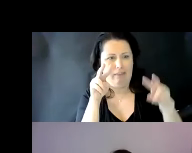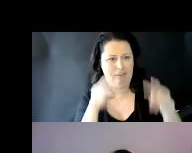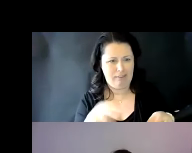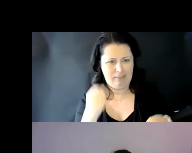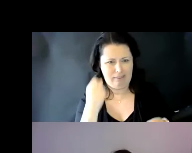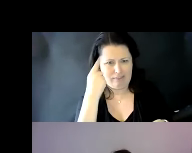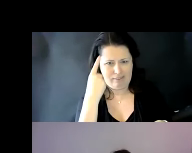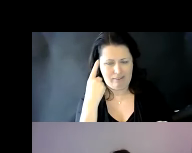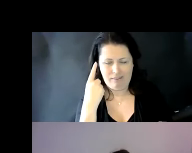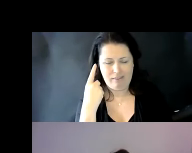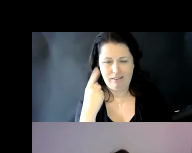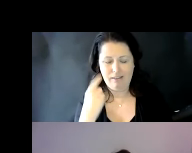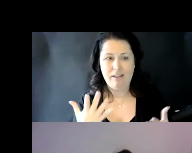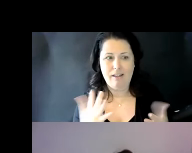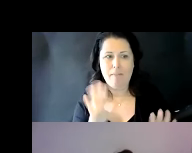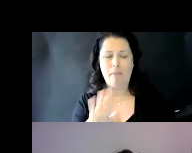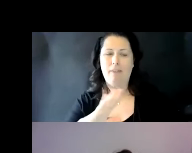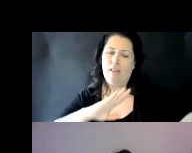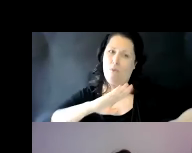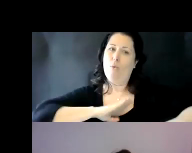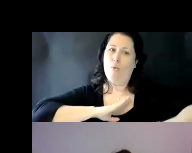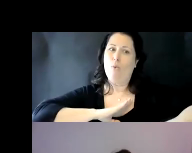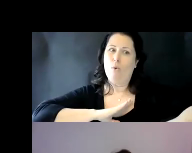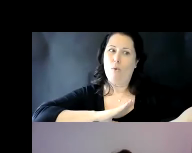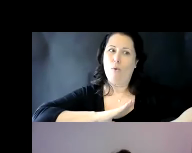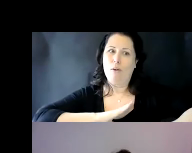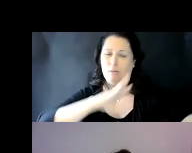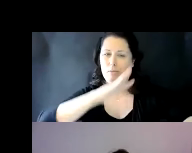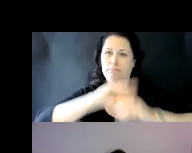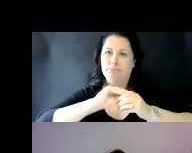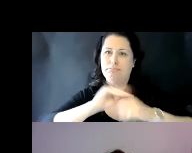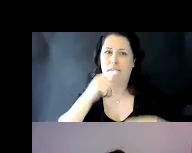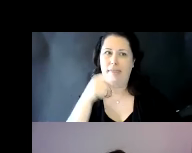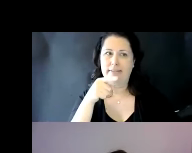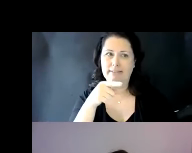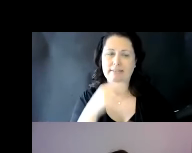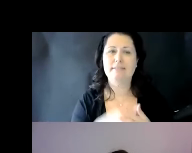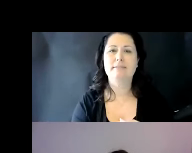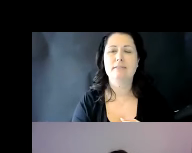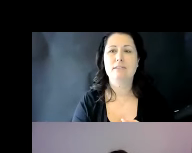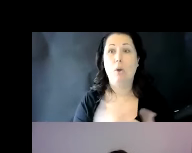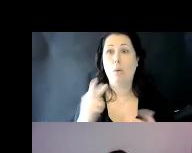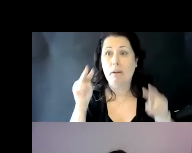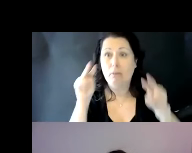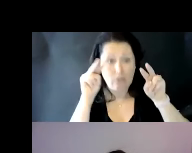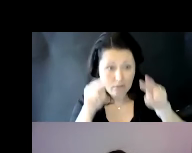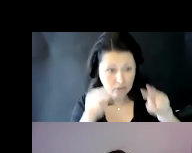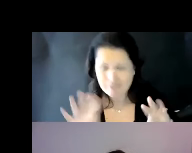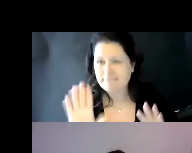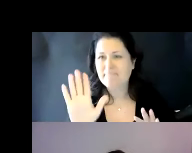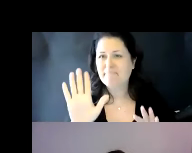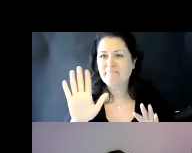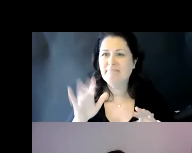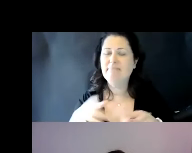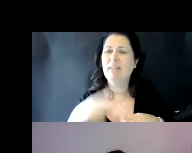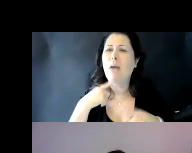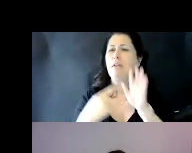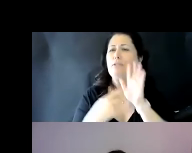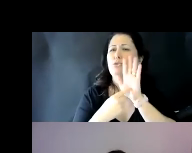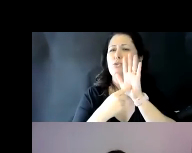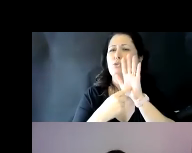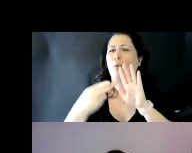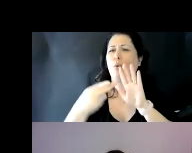it, but it gave me great satisfaction to put it together. So rather than make you strain your eyes, let me just flag some important